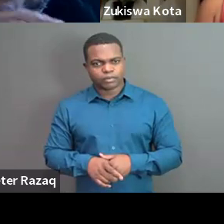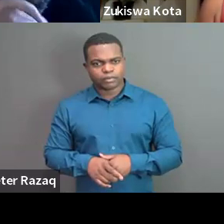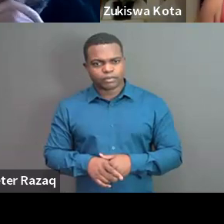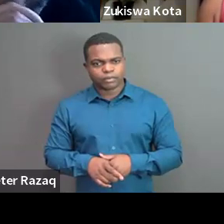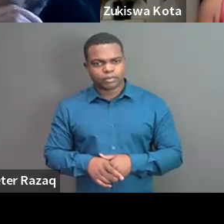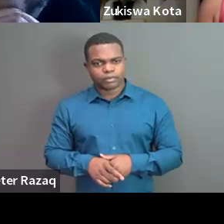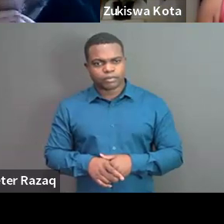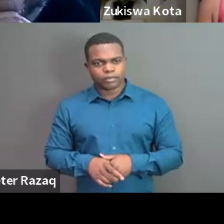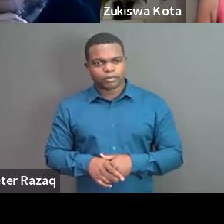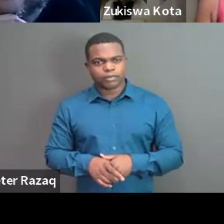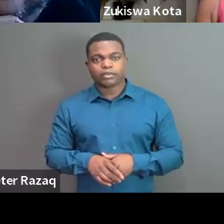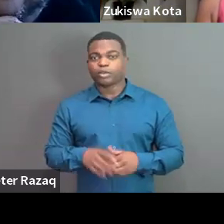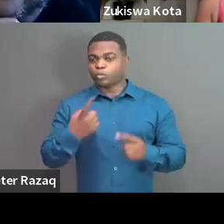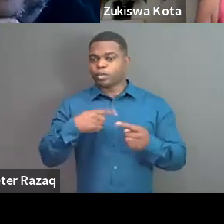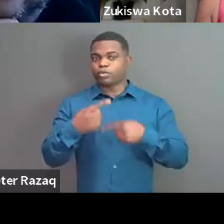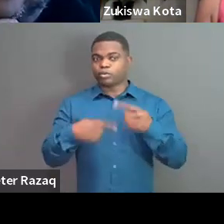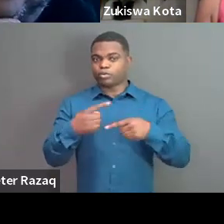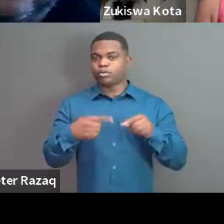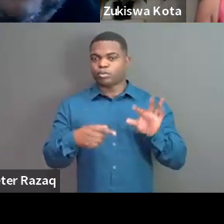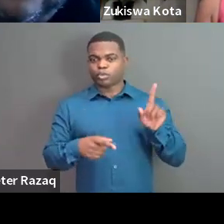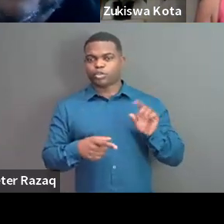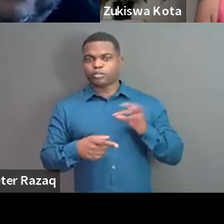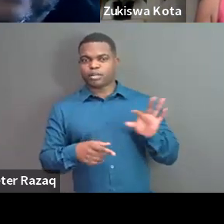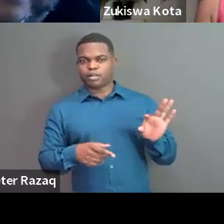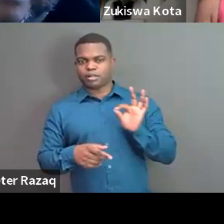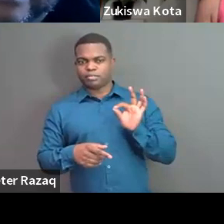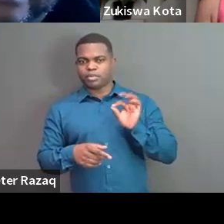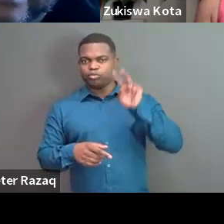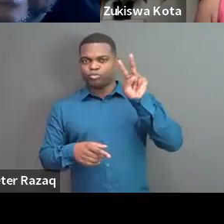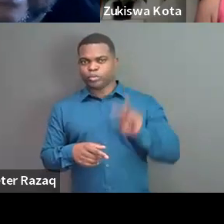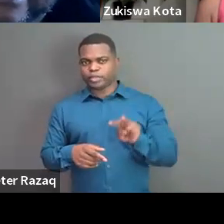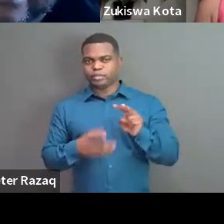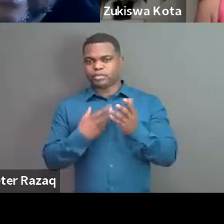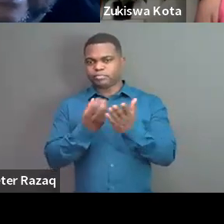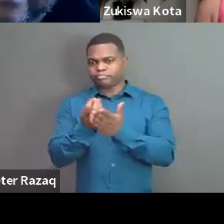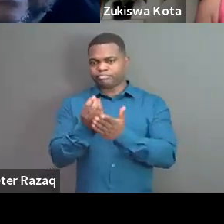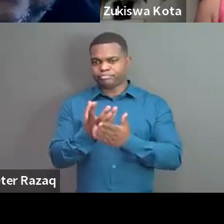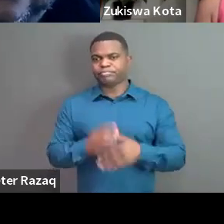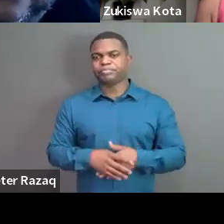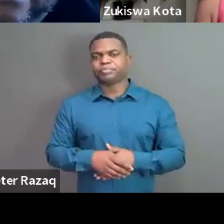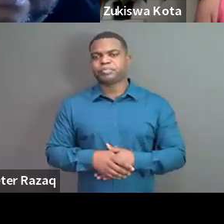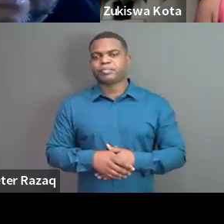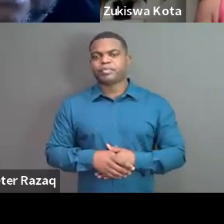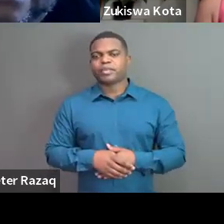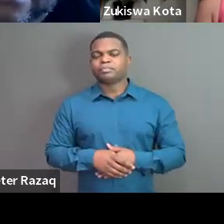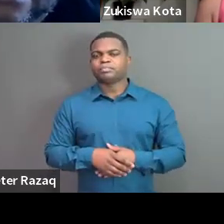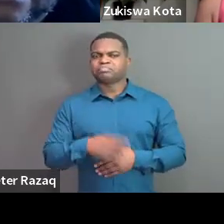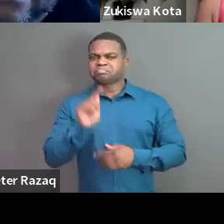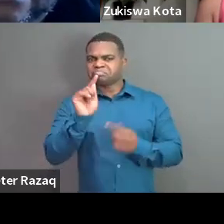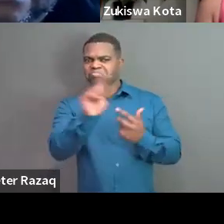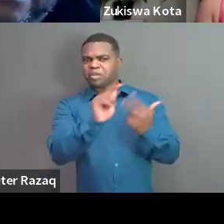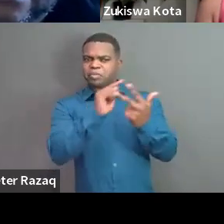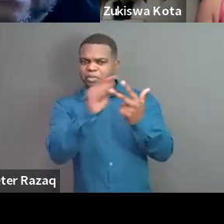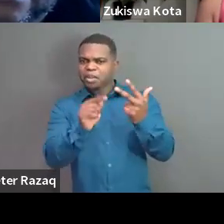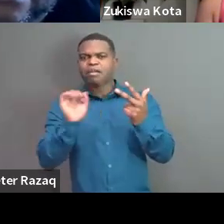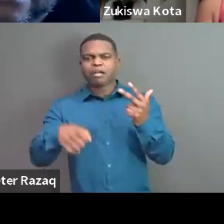an eye. And it's a question from Jonathan at Wikimedia Germany, which I think is